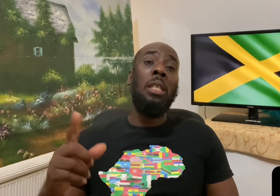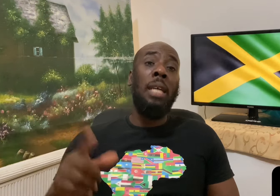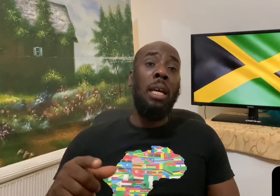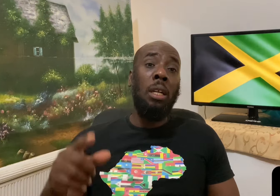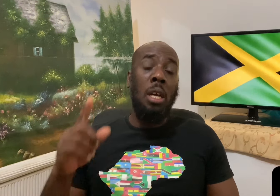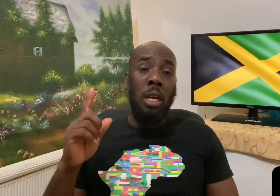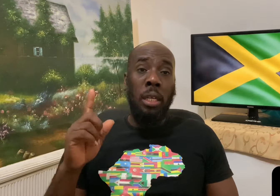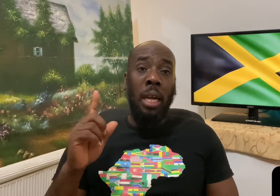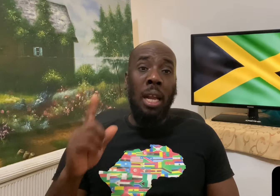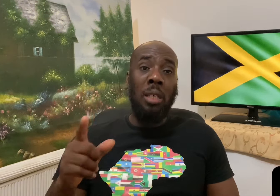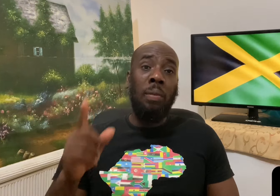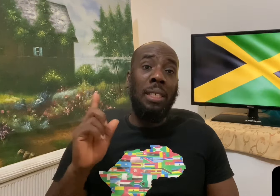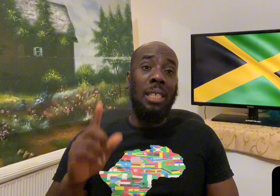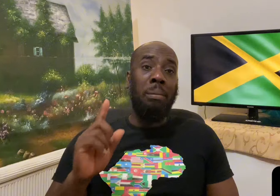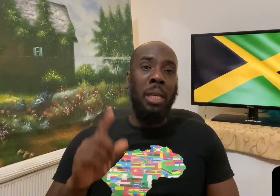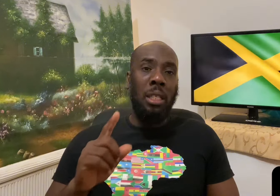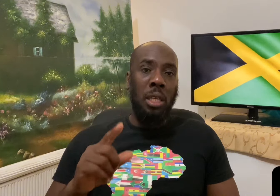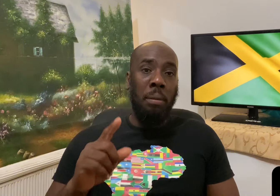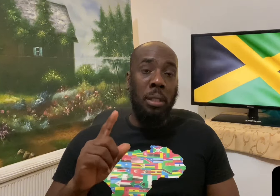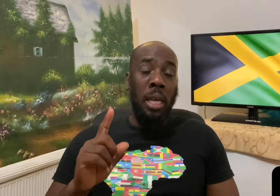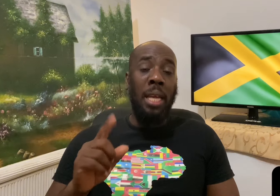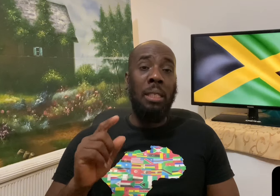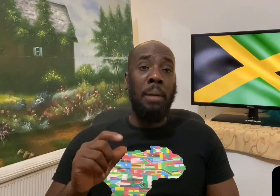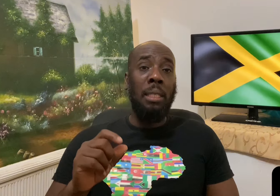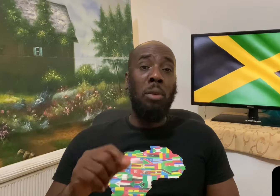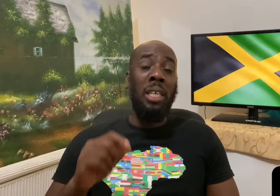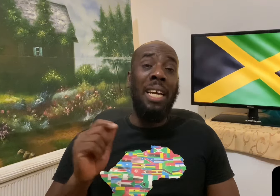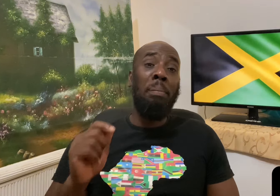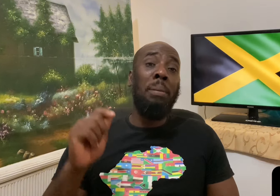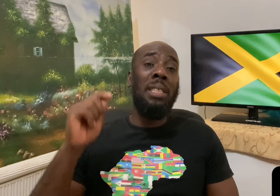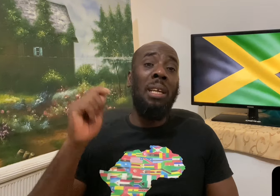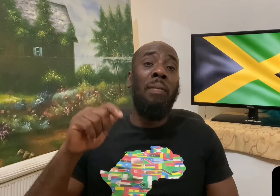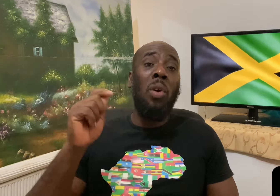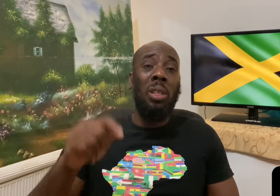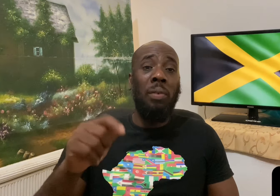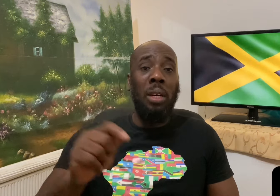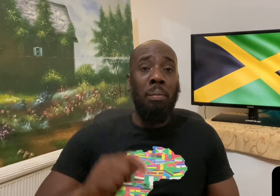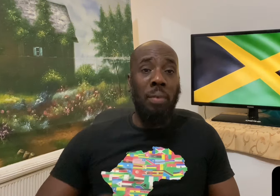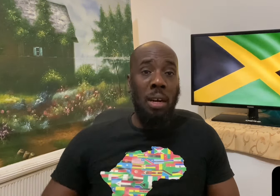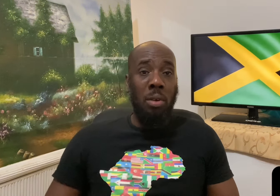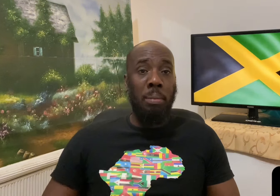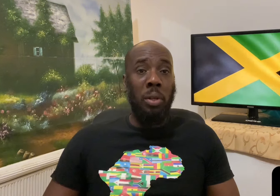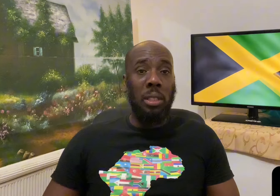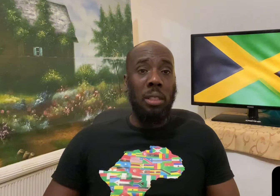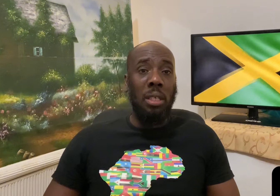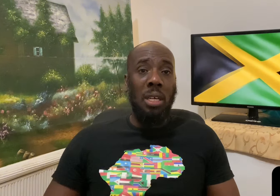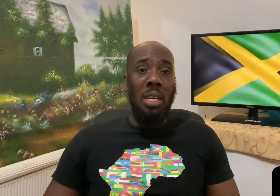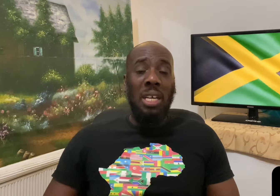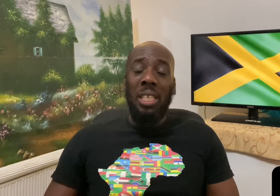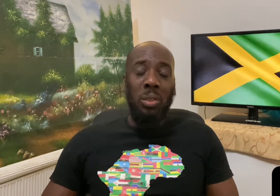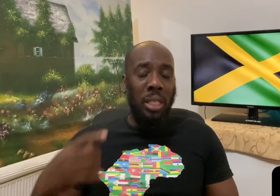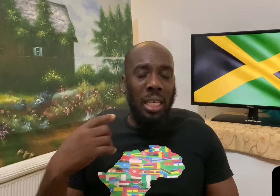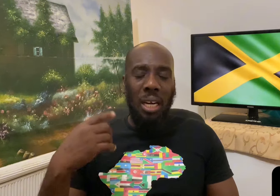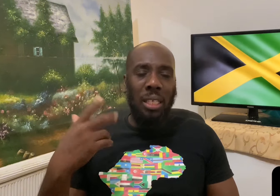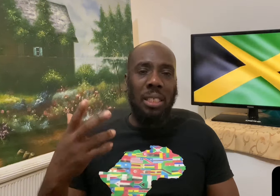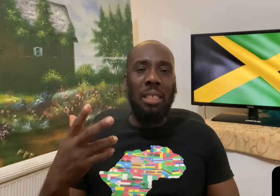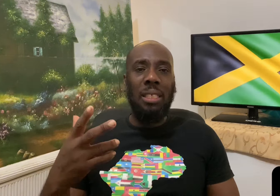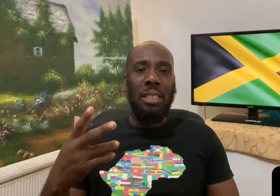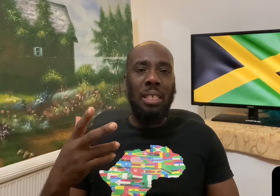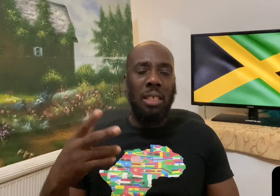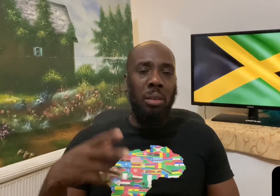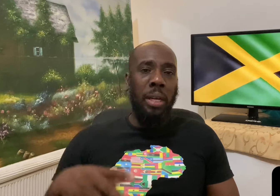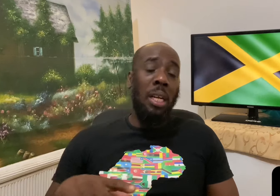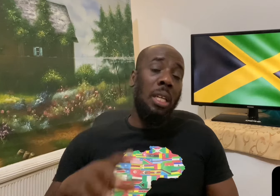In the last election cycle, they lost over 6 million jobs, the ANC party. But yet people still voted for Ramaphosa. This is what I can't